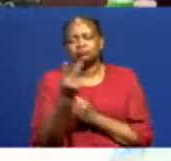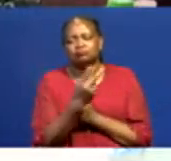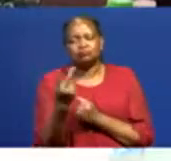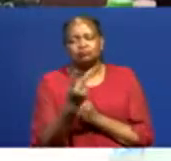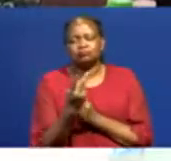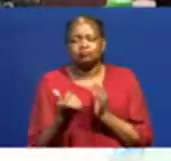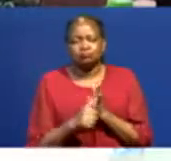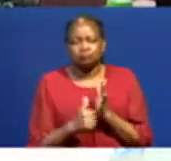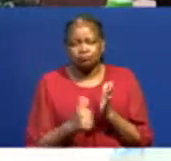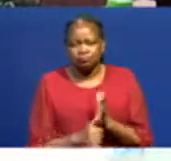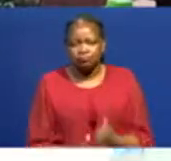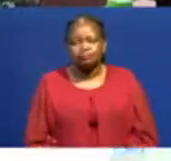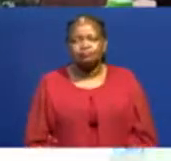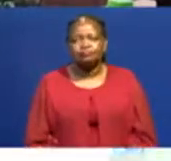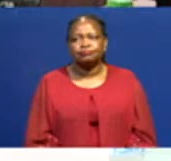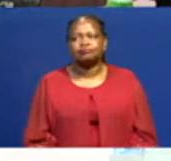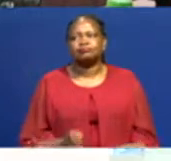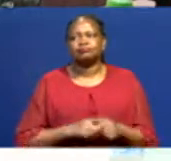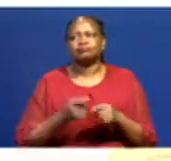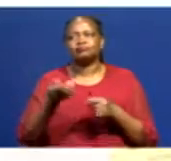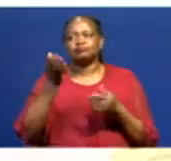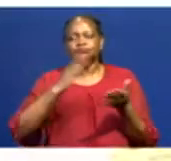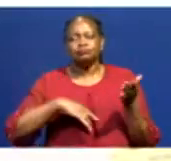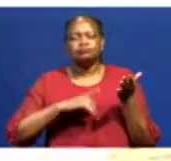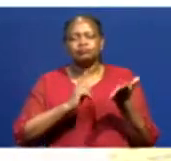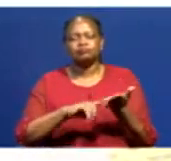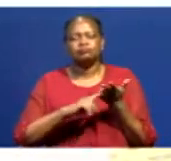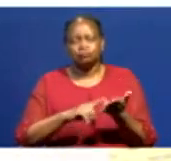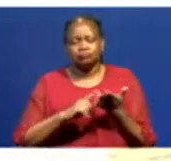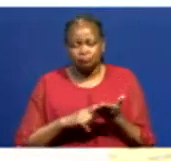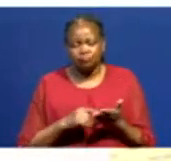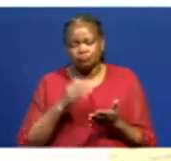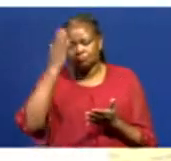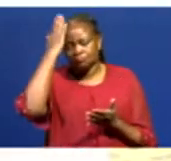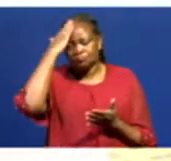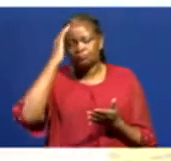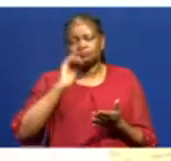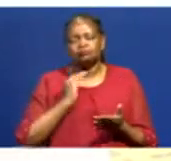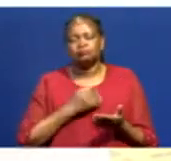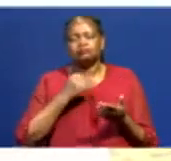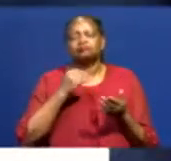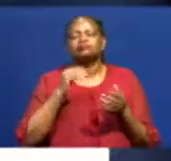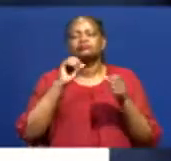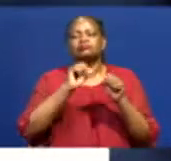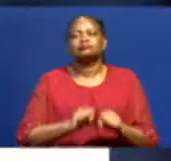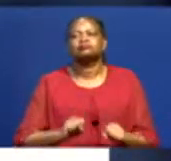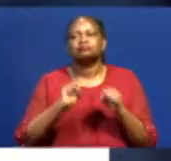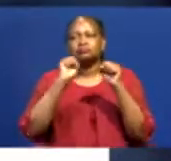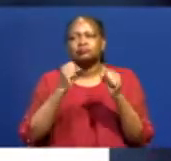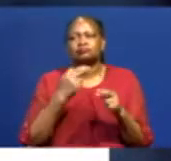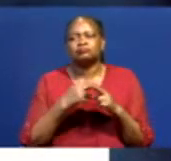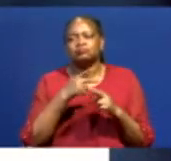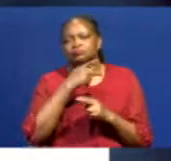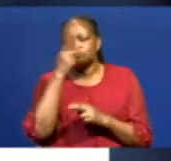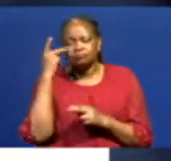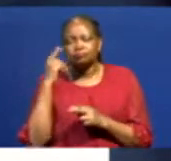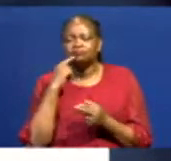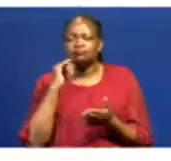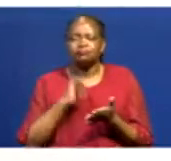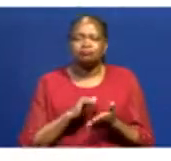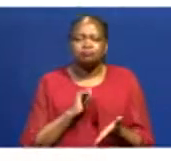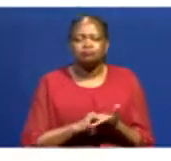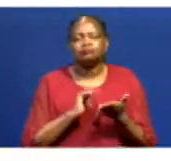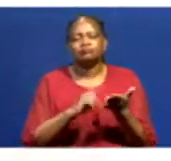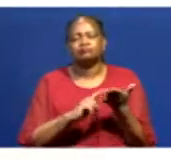At the resumption of the bipartisan talks on Monday, the committee co-chair Kalonzo Musyoka was categorical that the talks were on